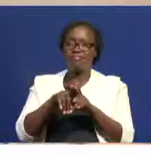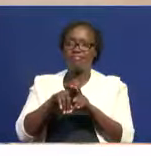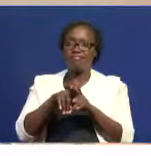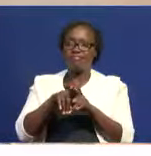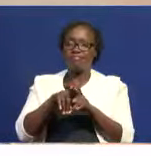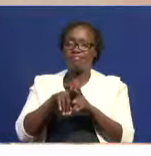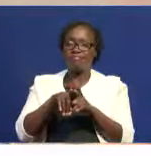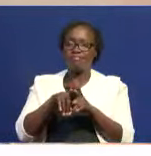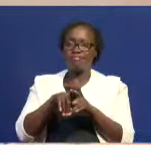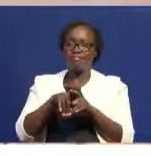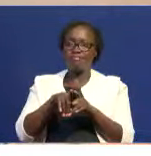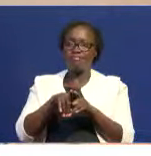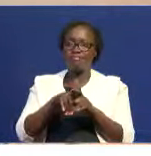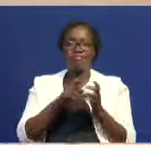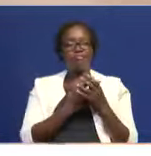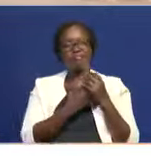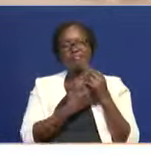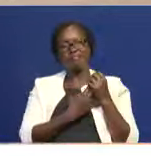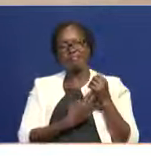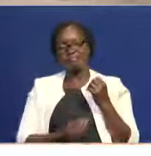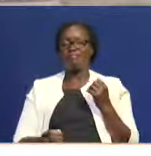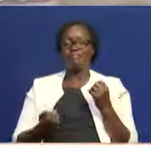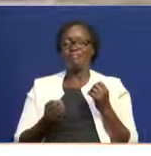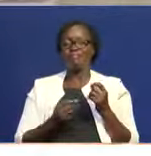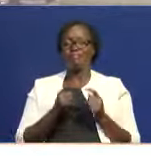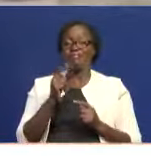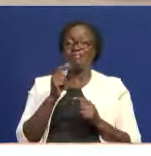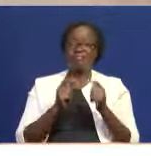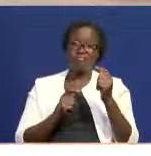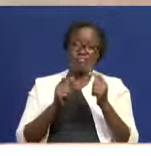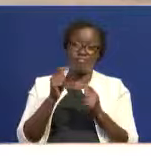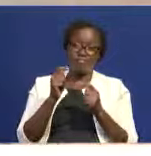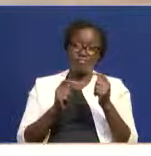just to vent their frustrations.